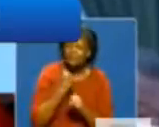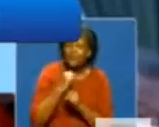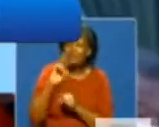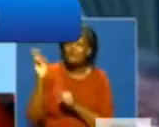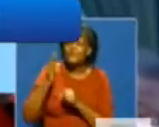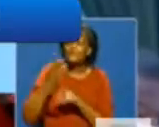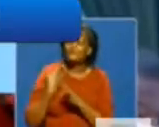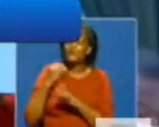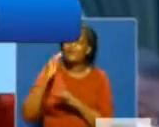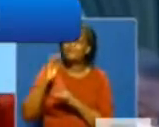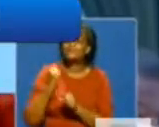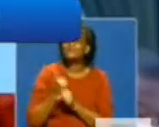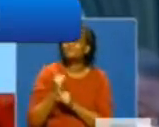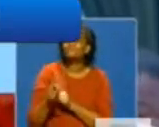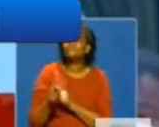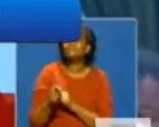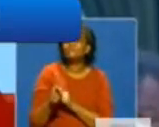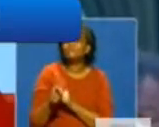IEBC does that.